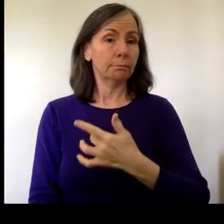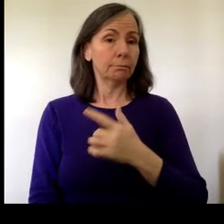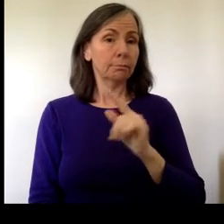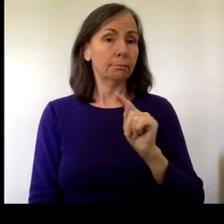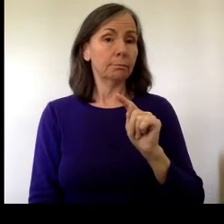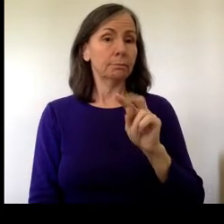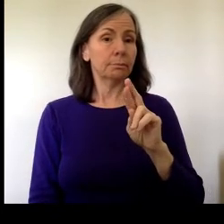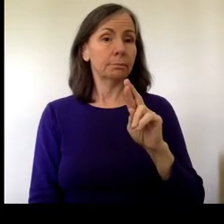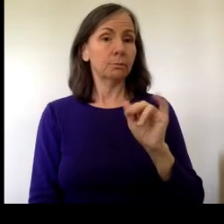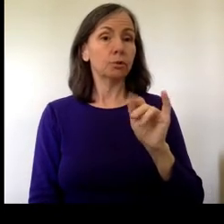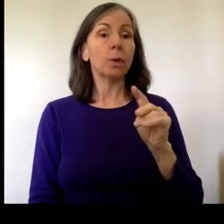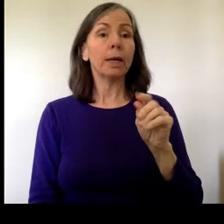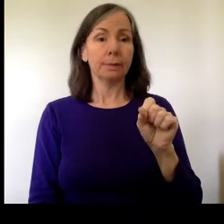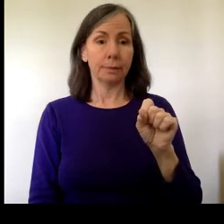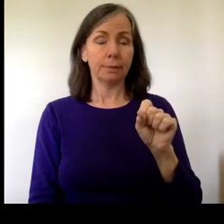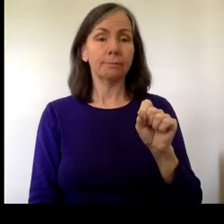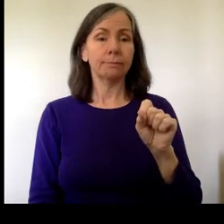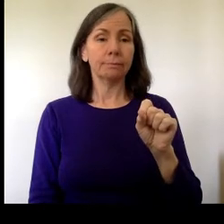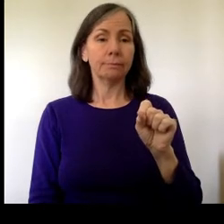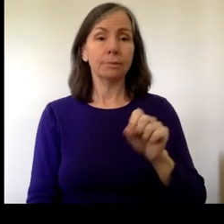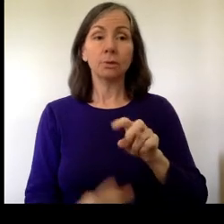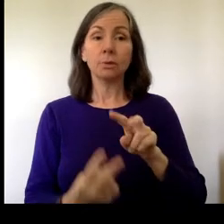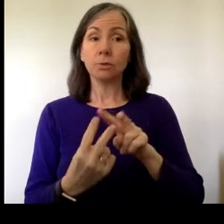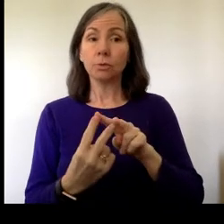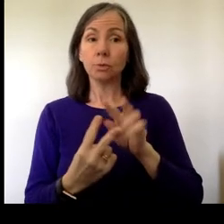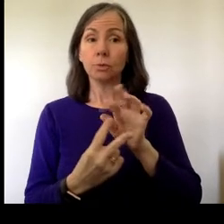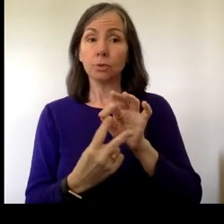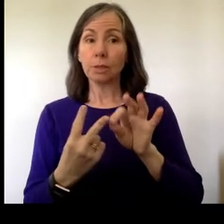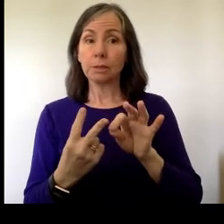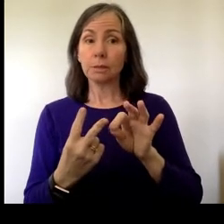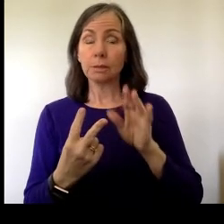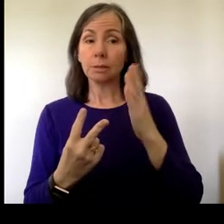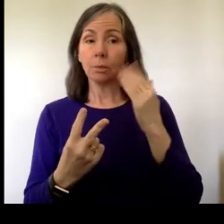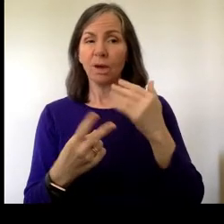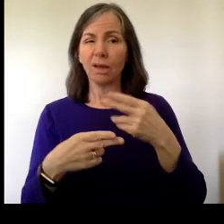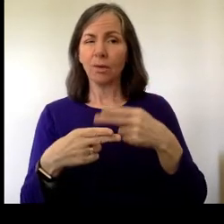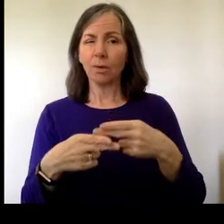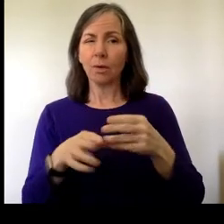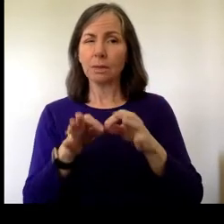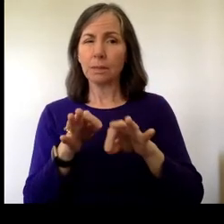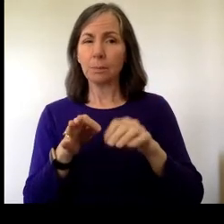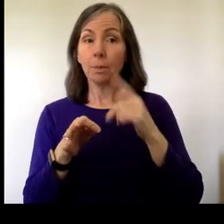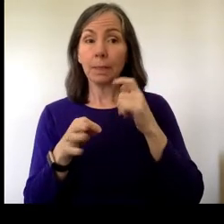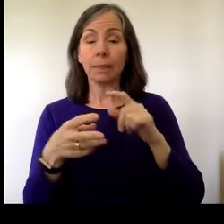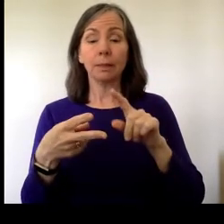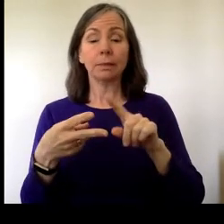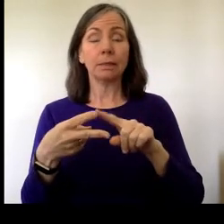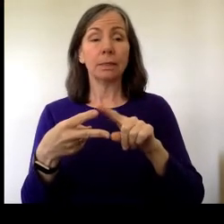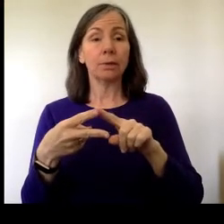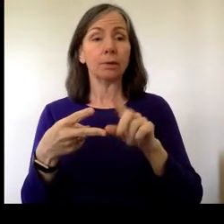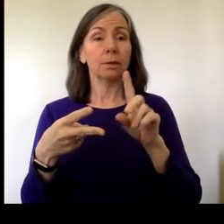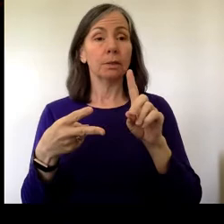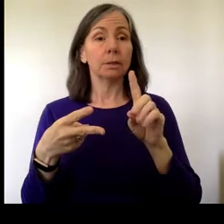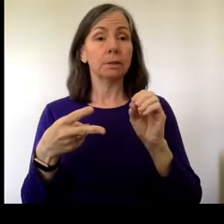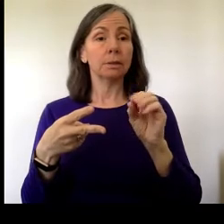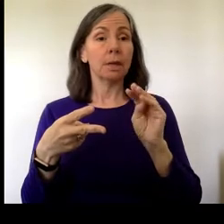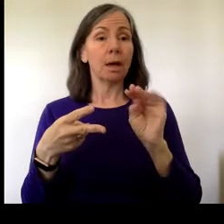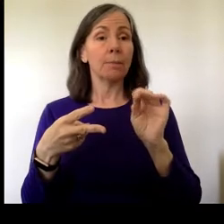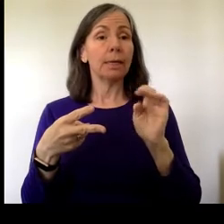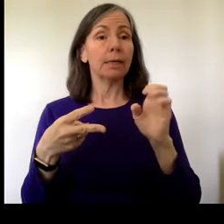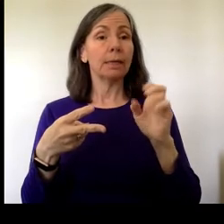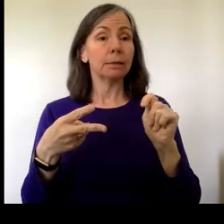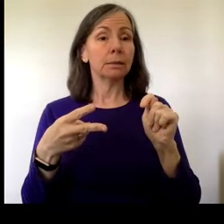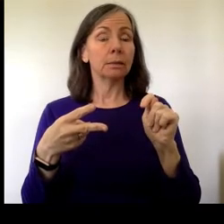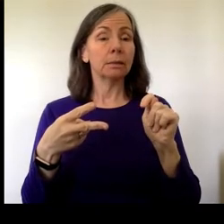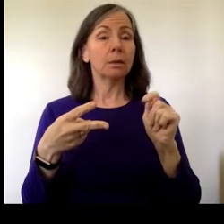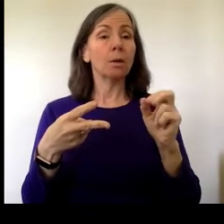2 choices. You'll either be dominant or recessive for the trait. Other traits that you can think